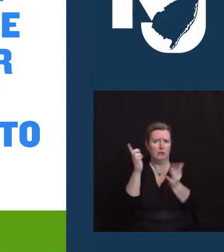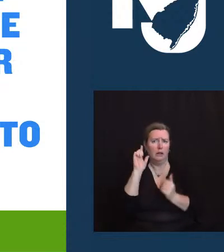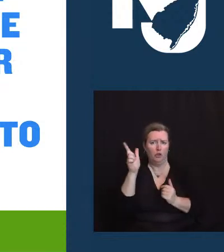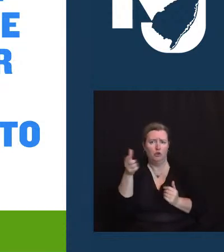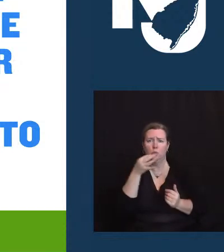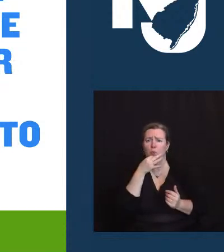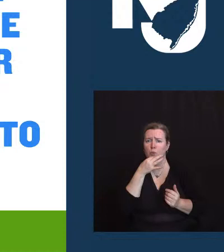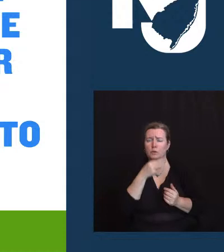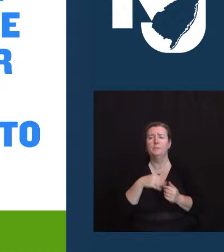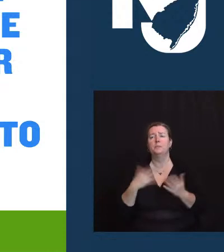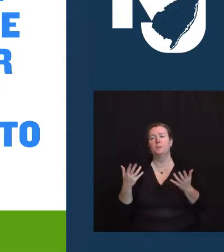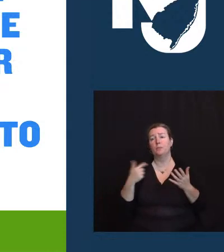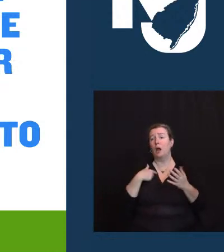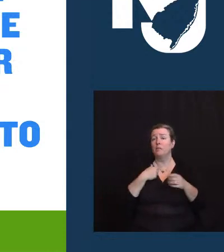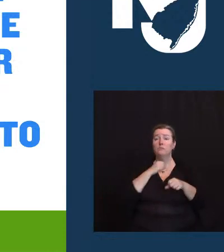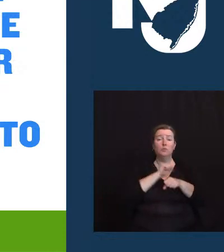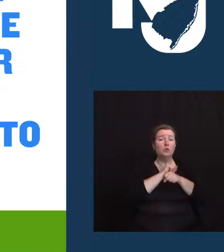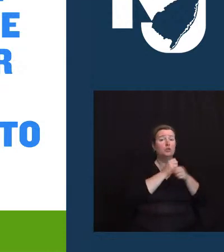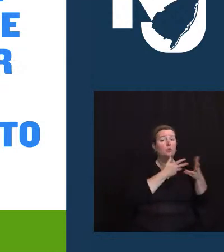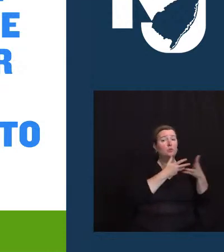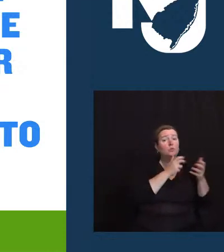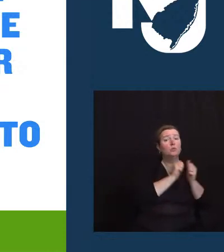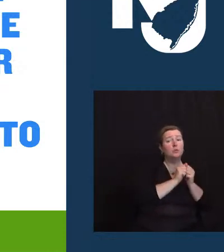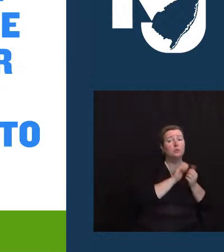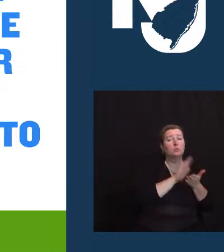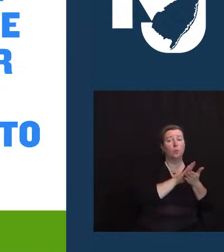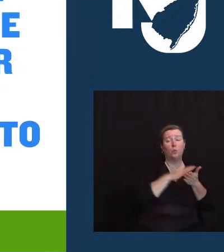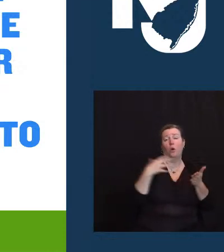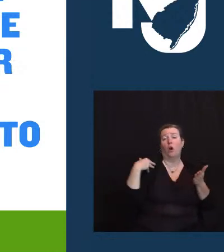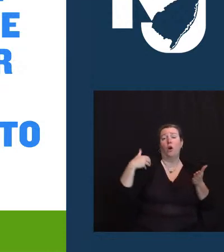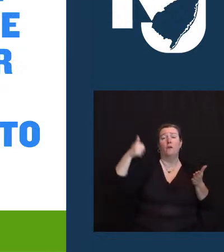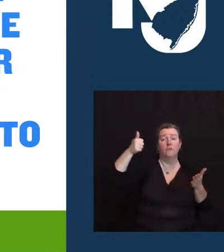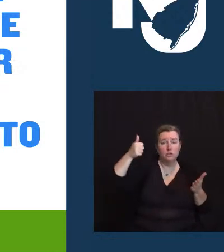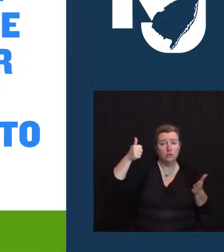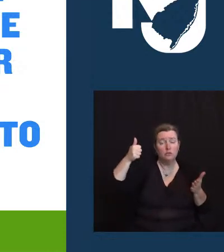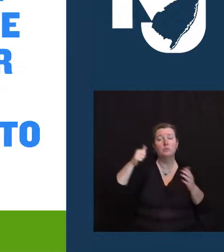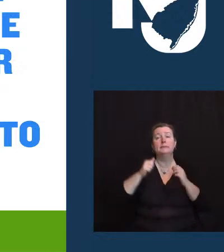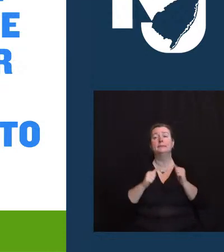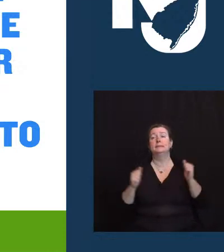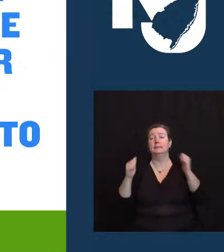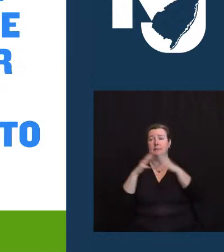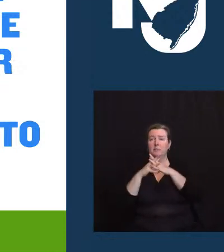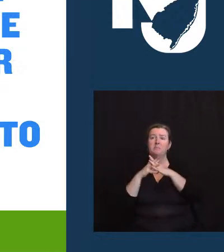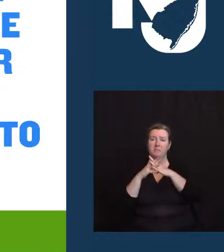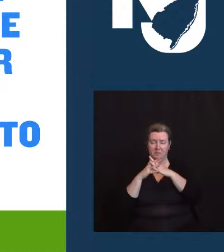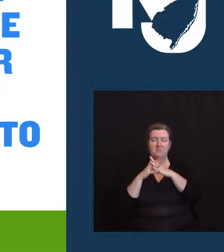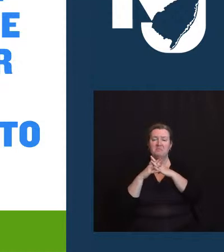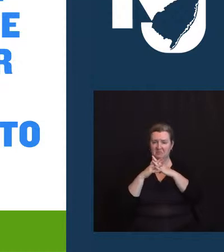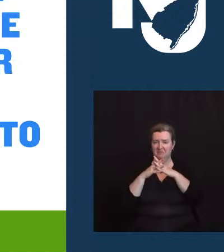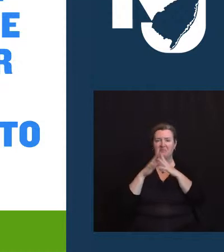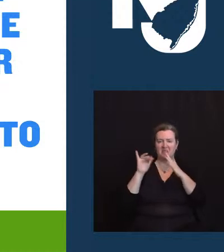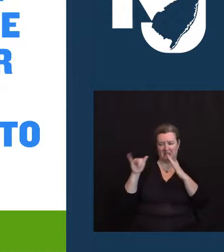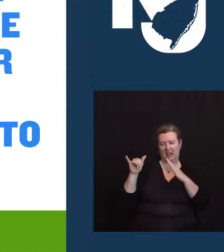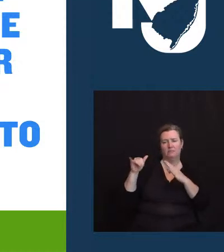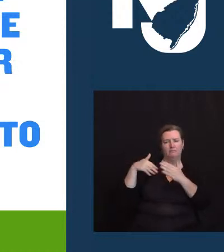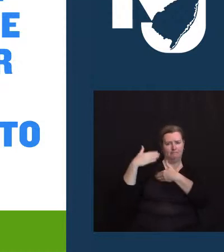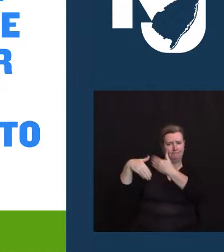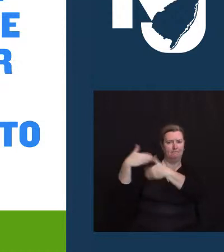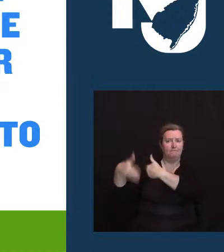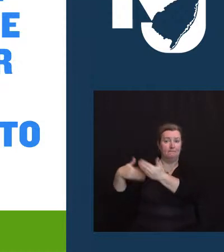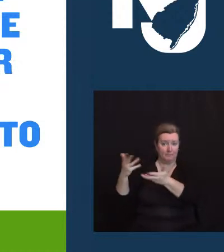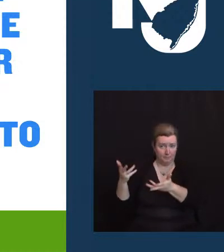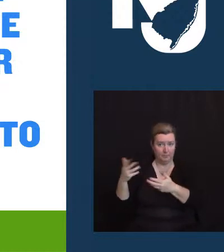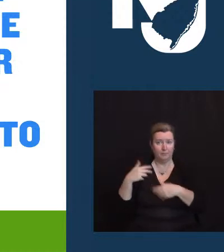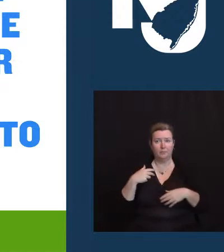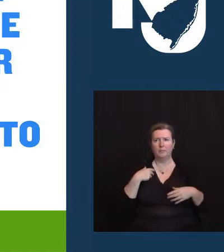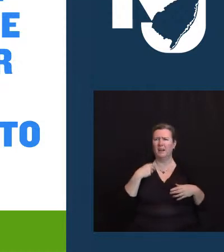continue to work closely with school officials on the implementation of this order. Now, we do not believe that meeting this order will be especially